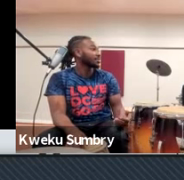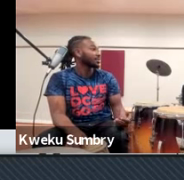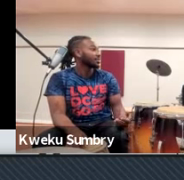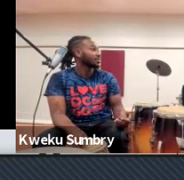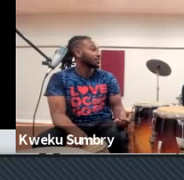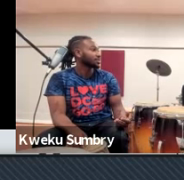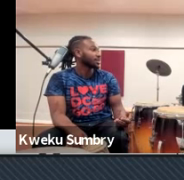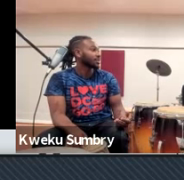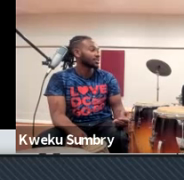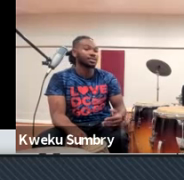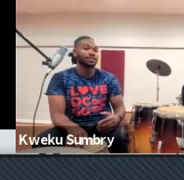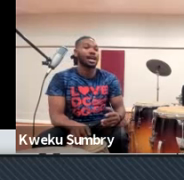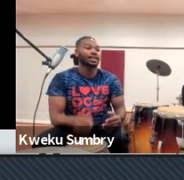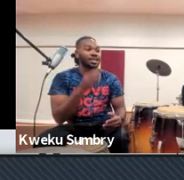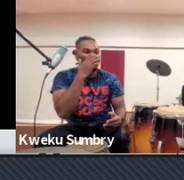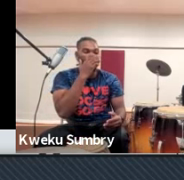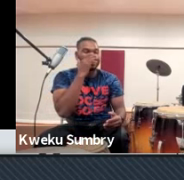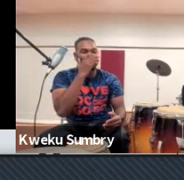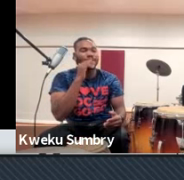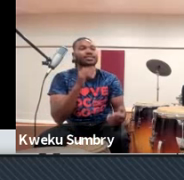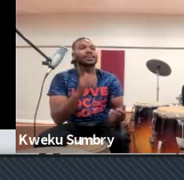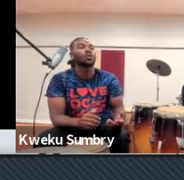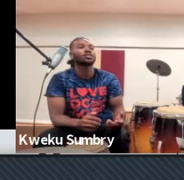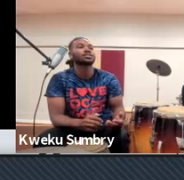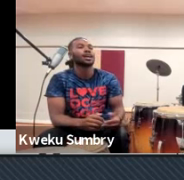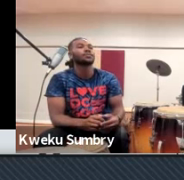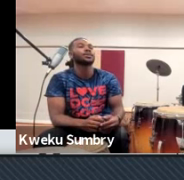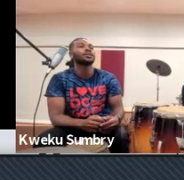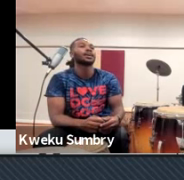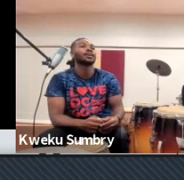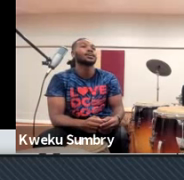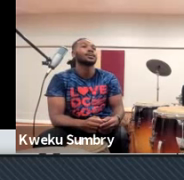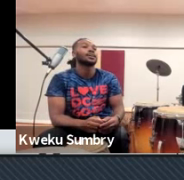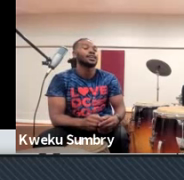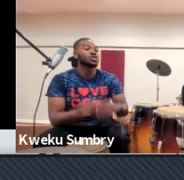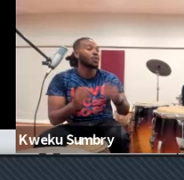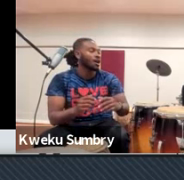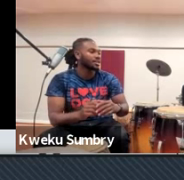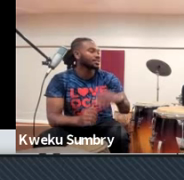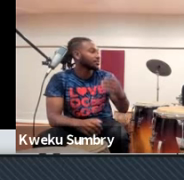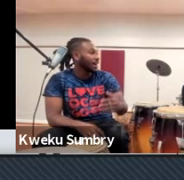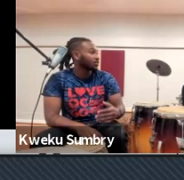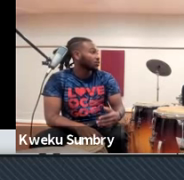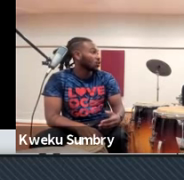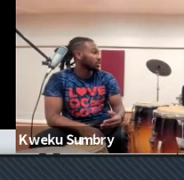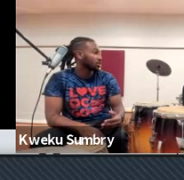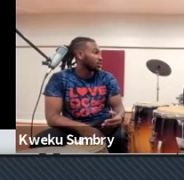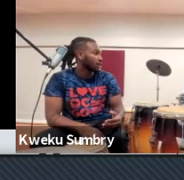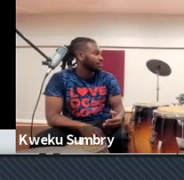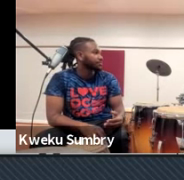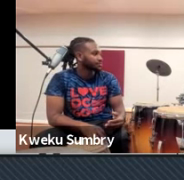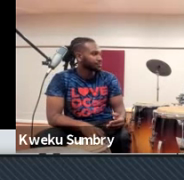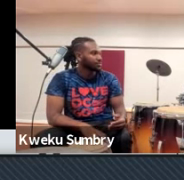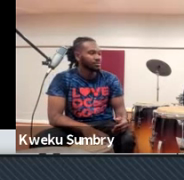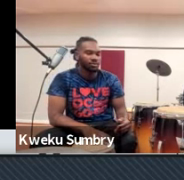playing, you know what I'm saying? A socket. You could tell it wasn't a socket, but like his part is a defining role in it all,